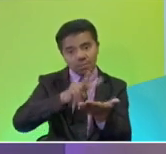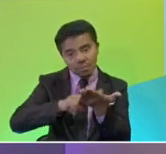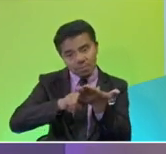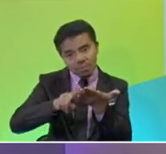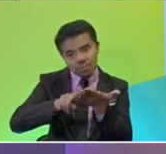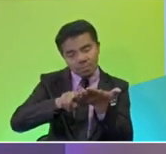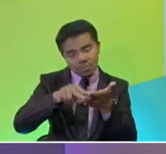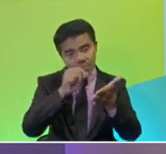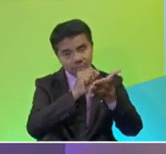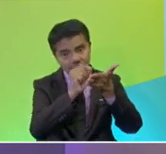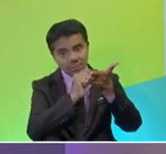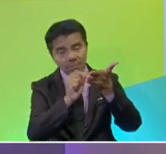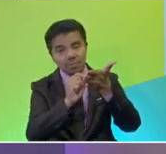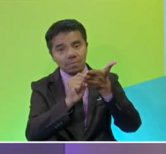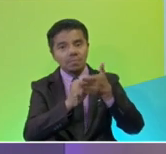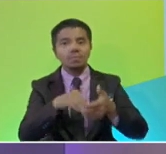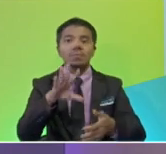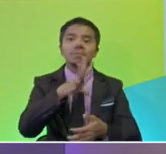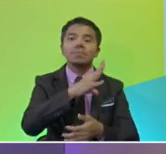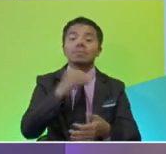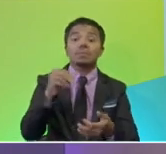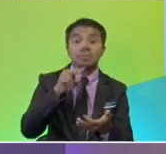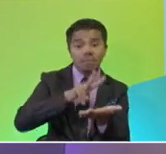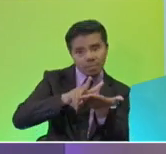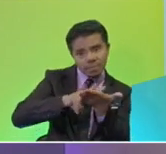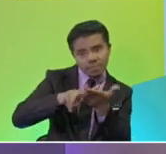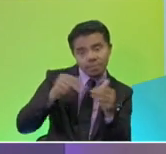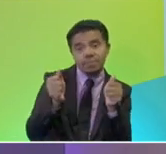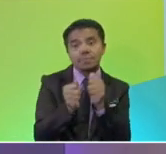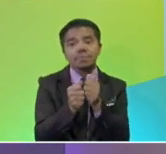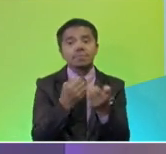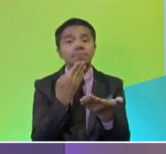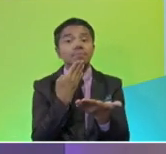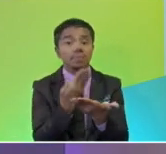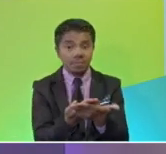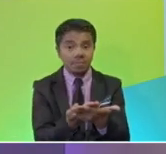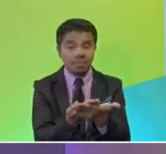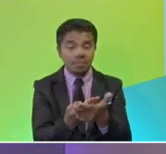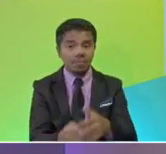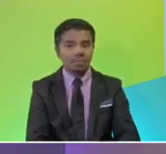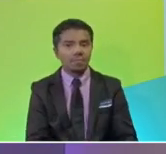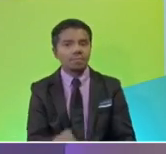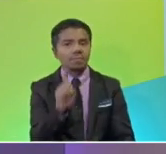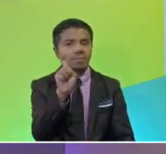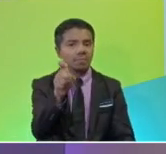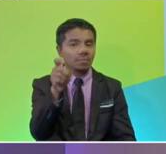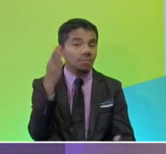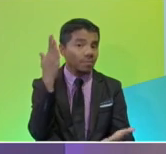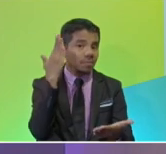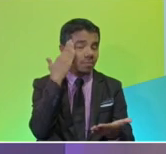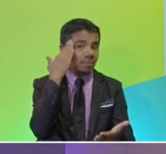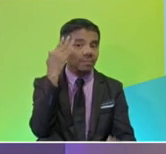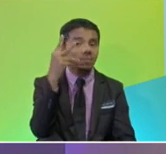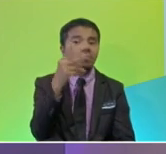texts. We have to be careful because sometimes the answers might be the key and sometimes it could be the